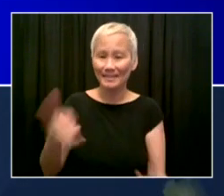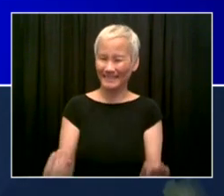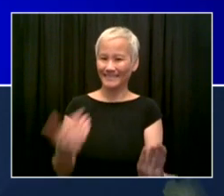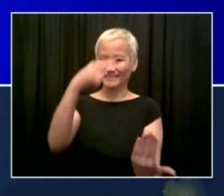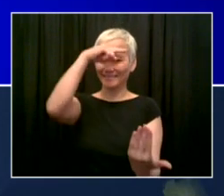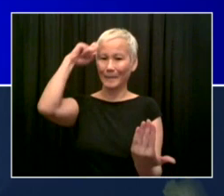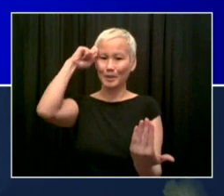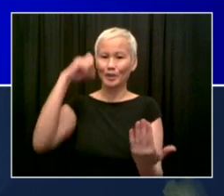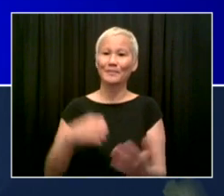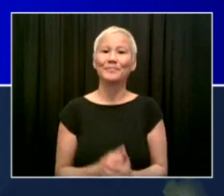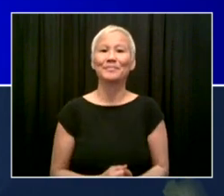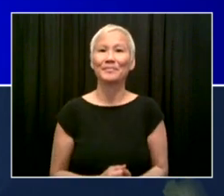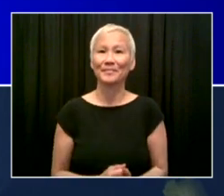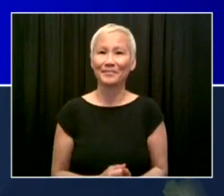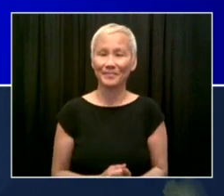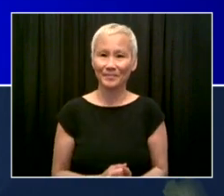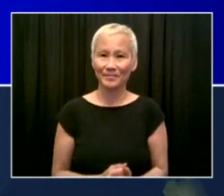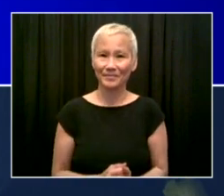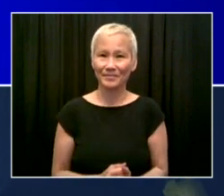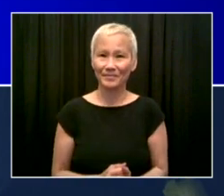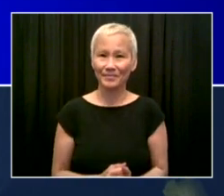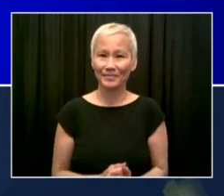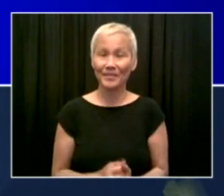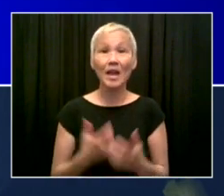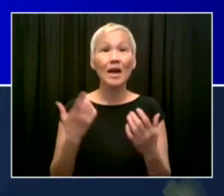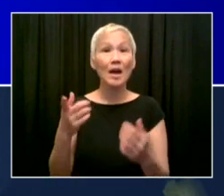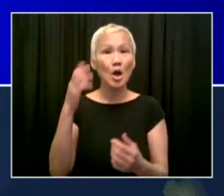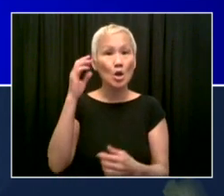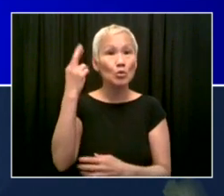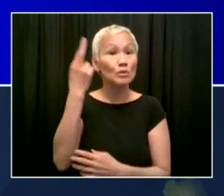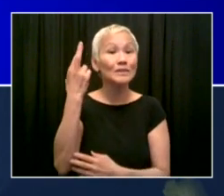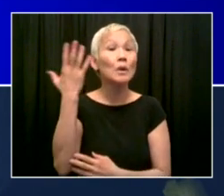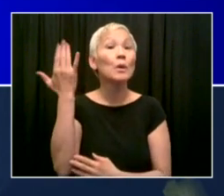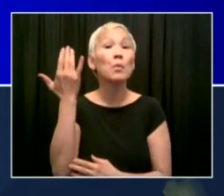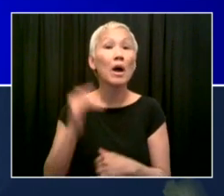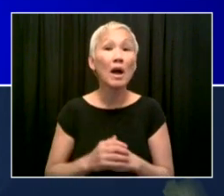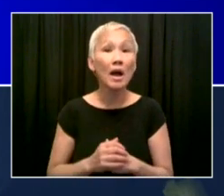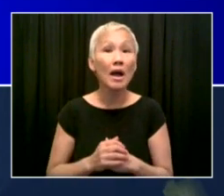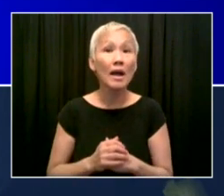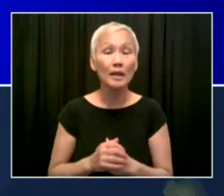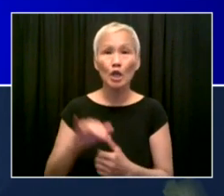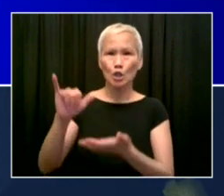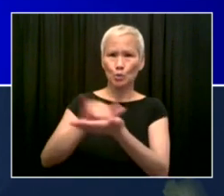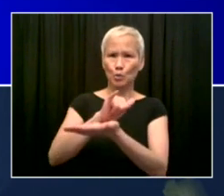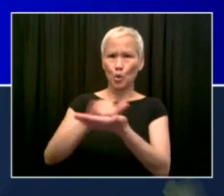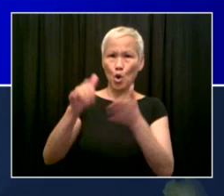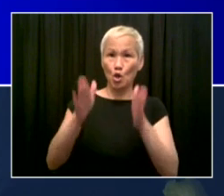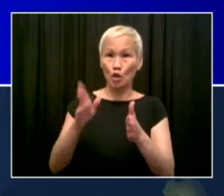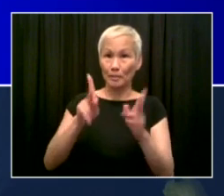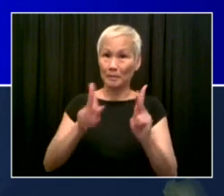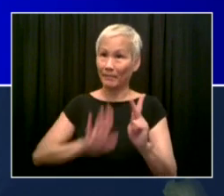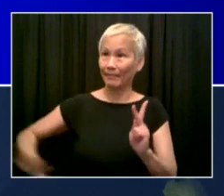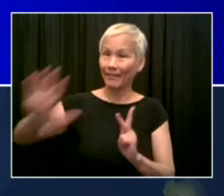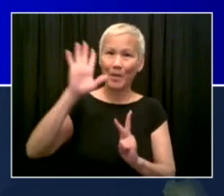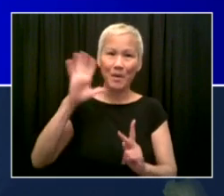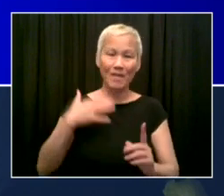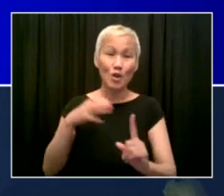Yorkers are going to have an amazing summer, and anyone who's not from New York City needs to come here this summer. Restaurant Week,